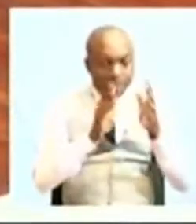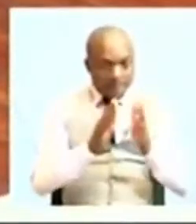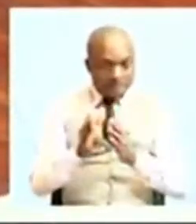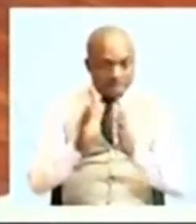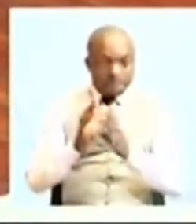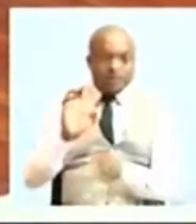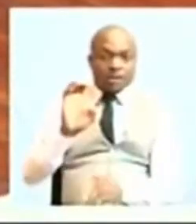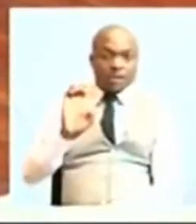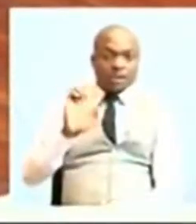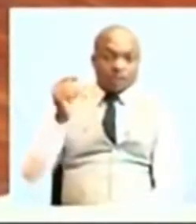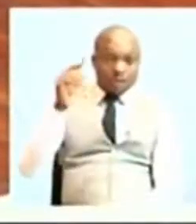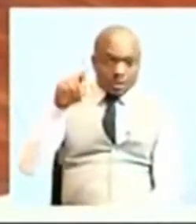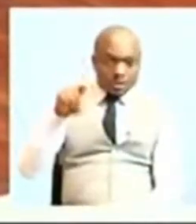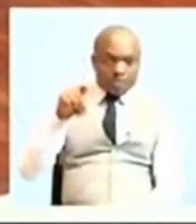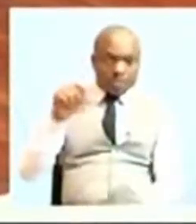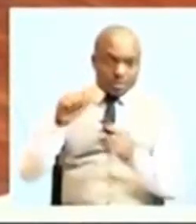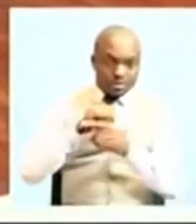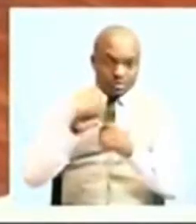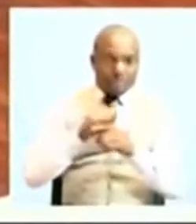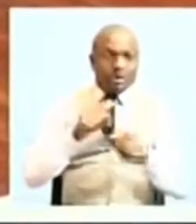EGP training for local contractors.